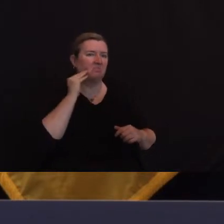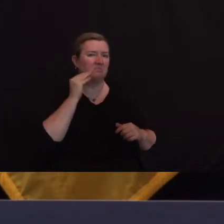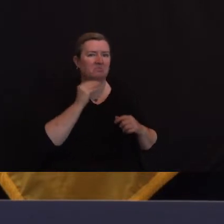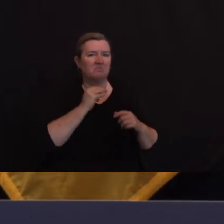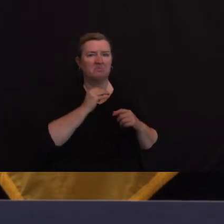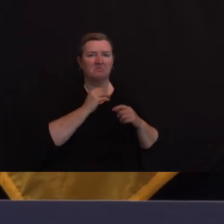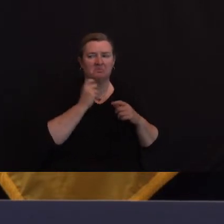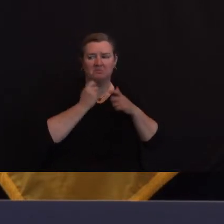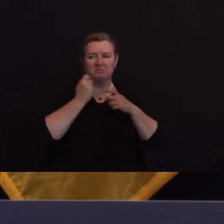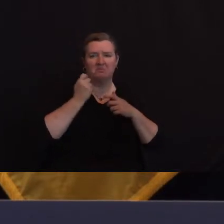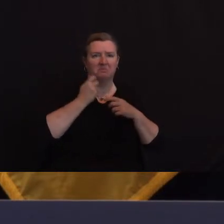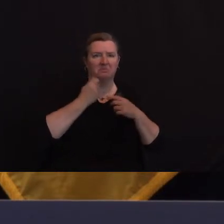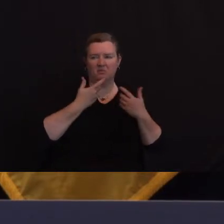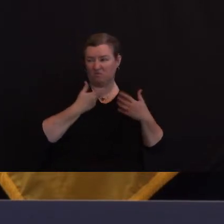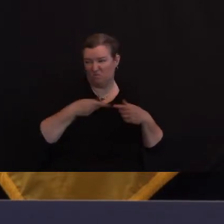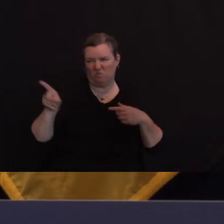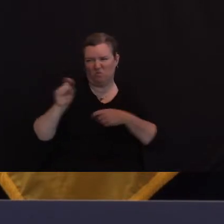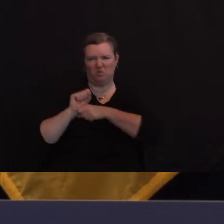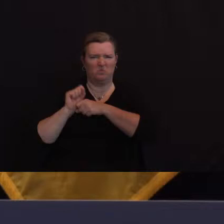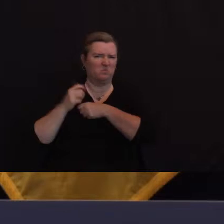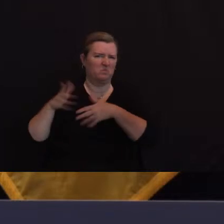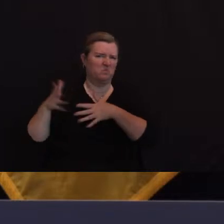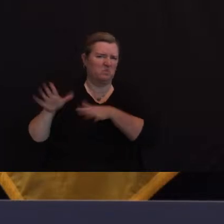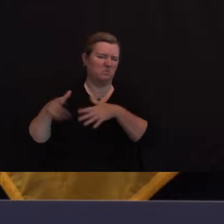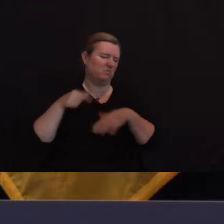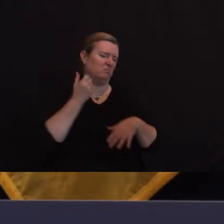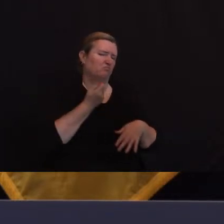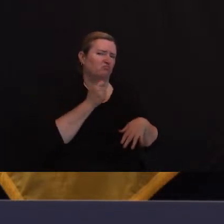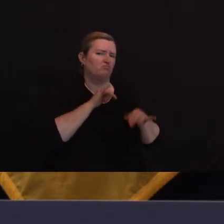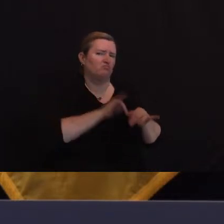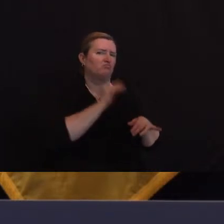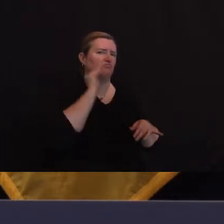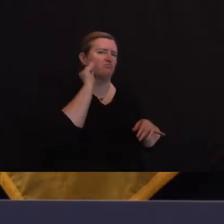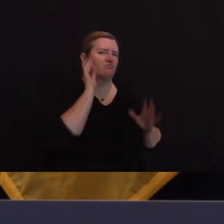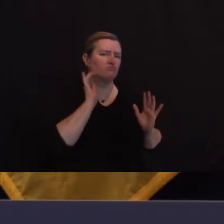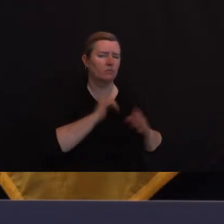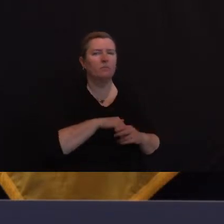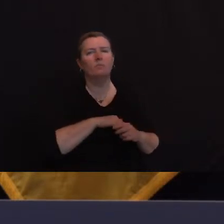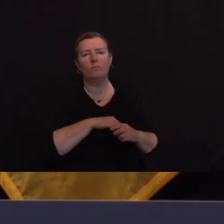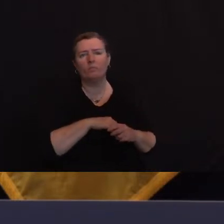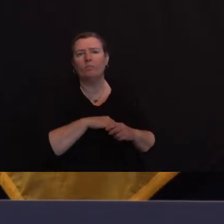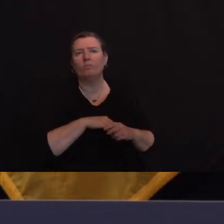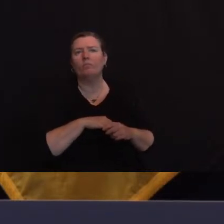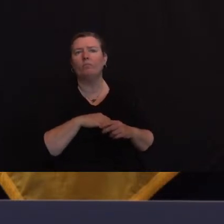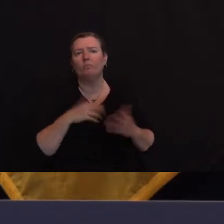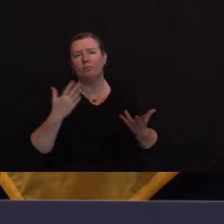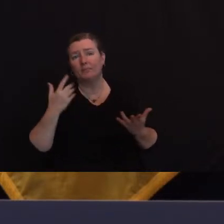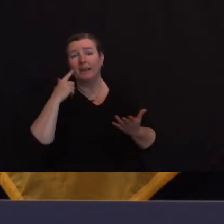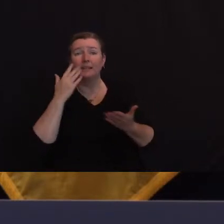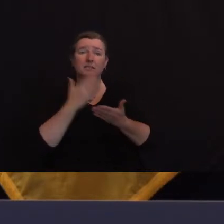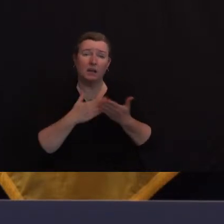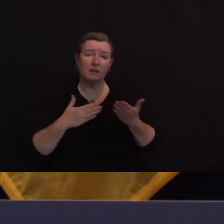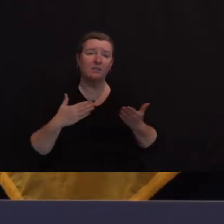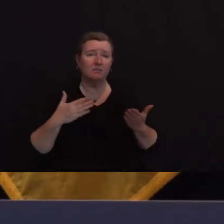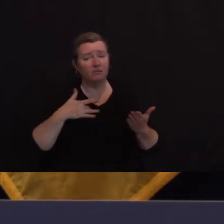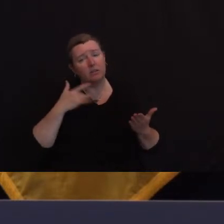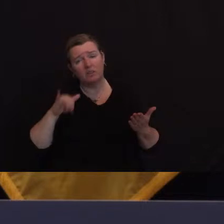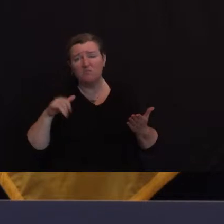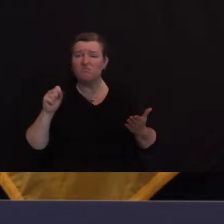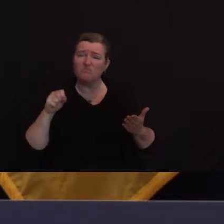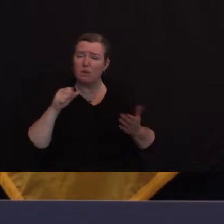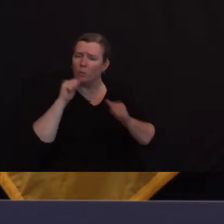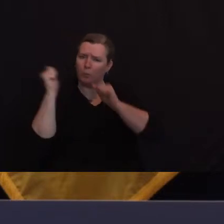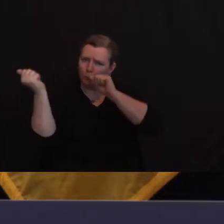support that theory. I personally think it has been a factor, but it's a factor among a half a dozen, including, as I've mentioned